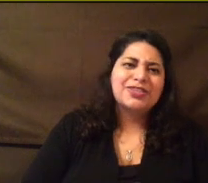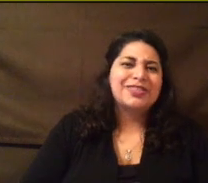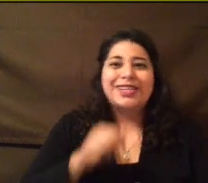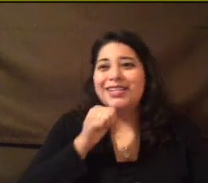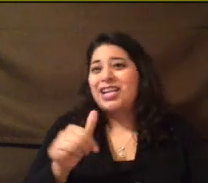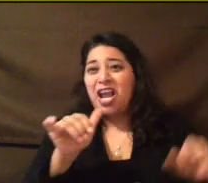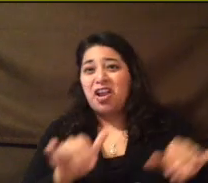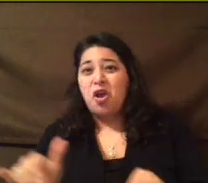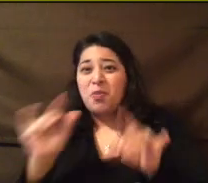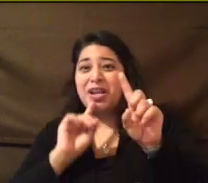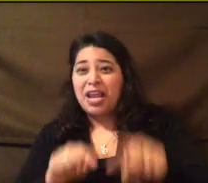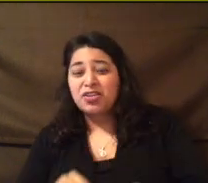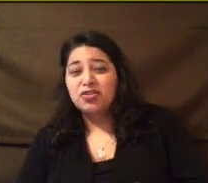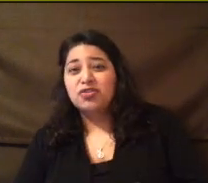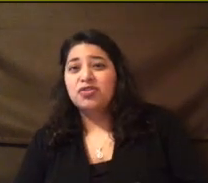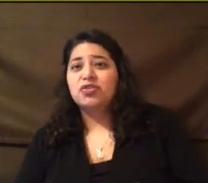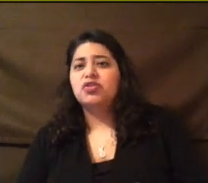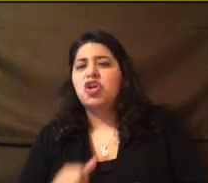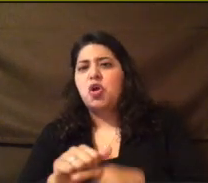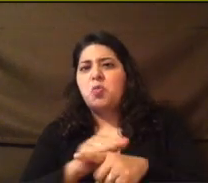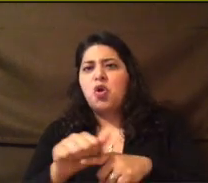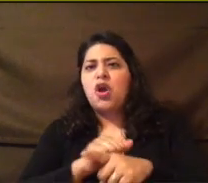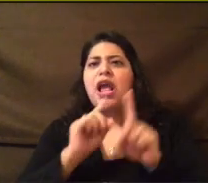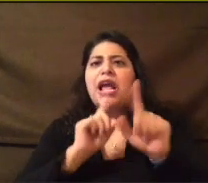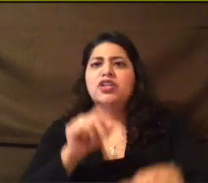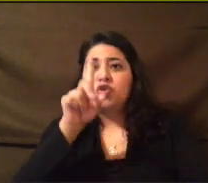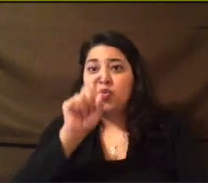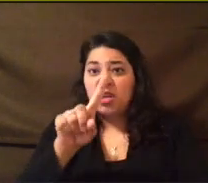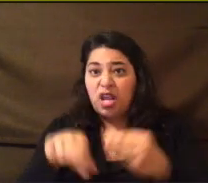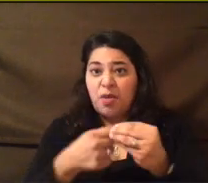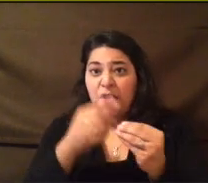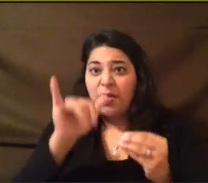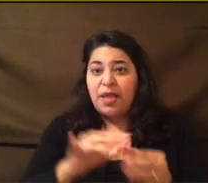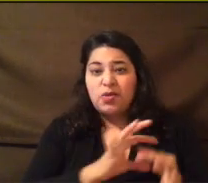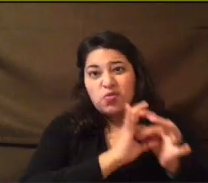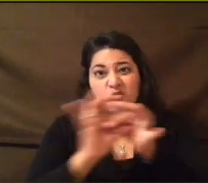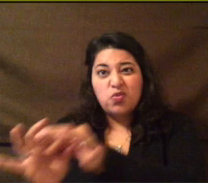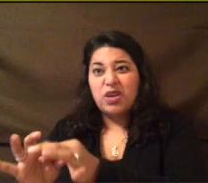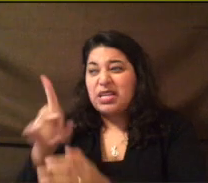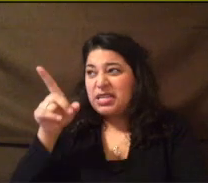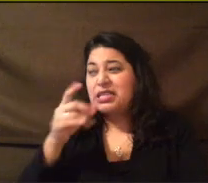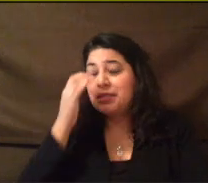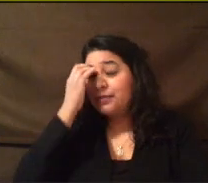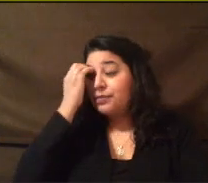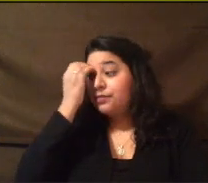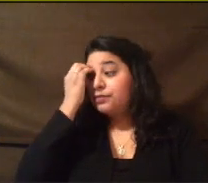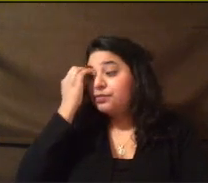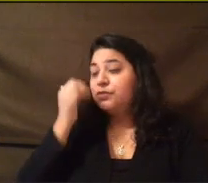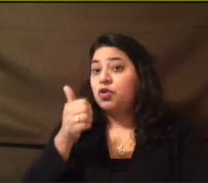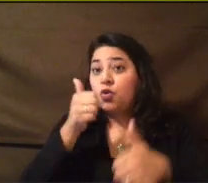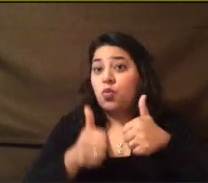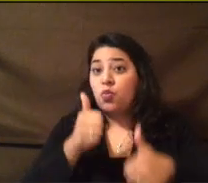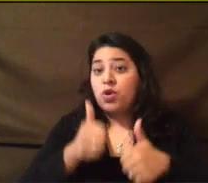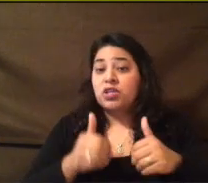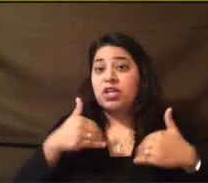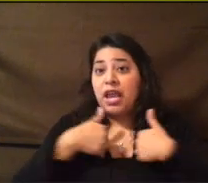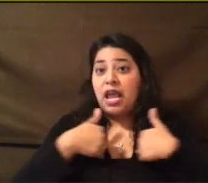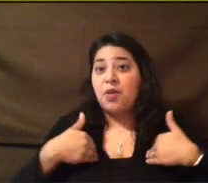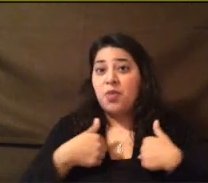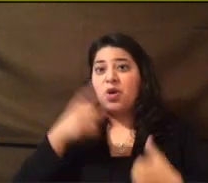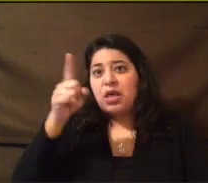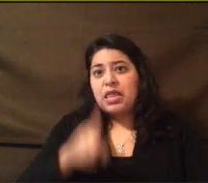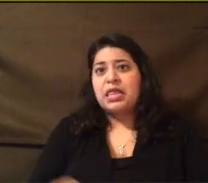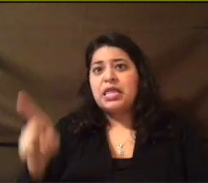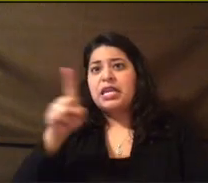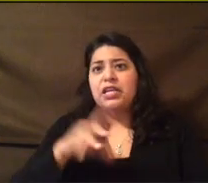I know which one that has the least. I mean, it's pretty user friendly. Okay, so let's practice answering some questions about it. So